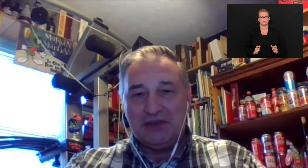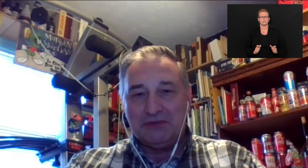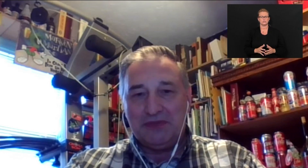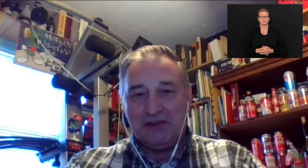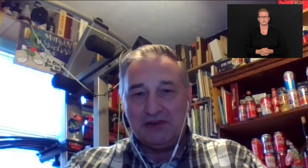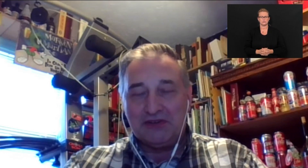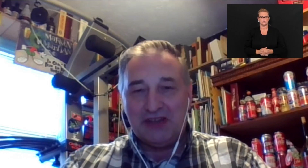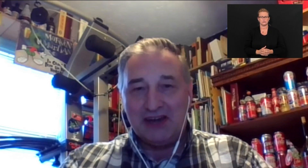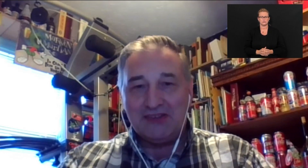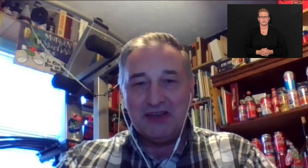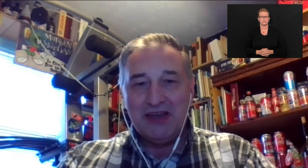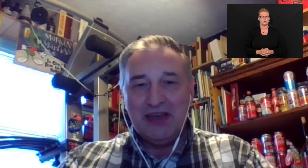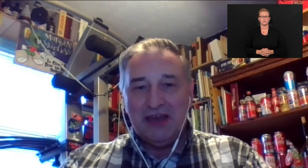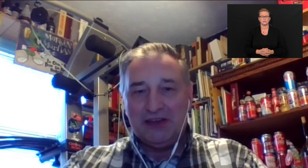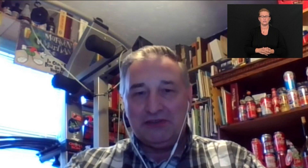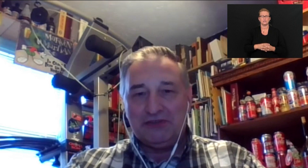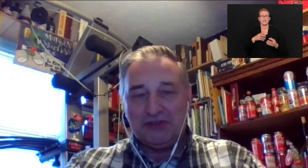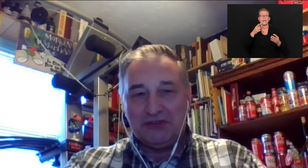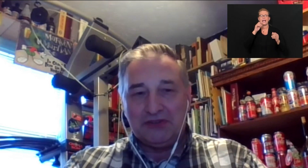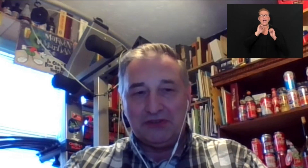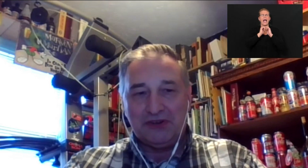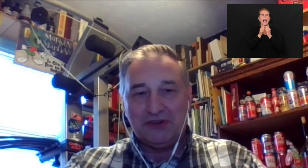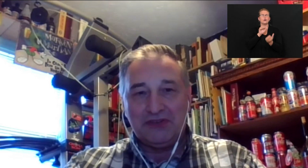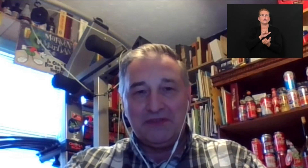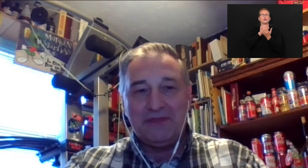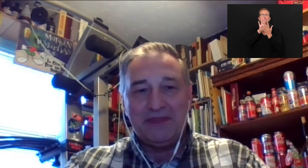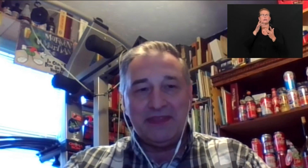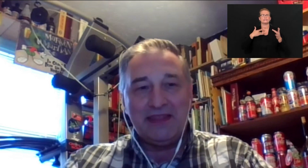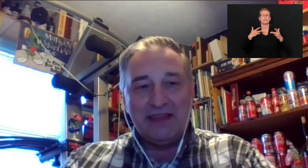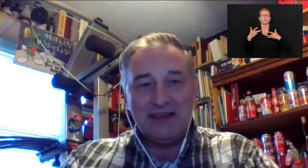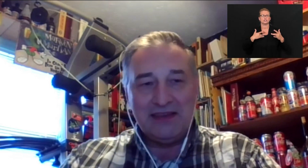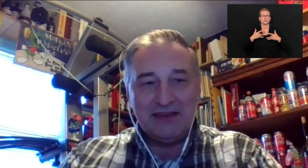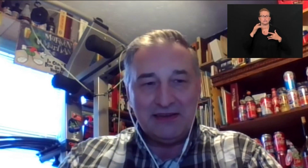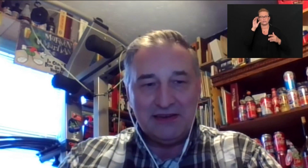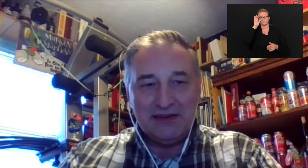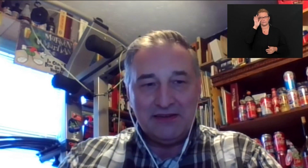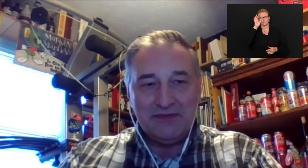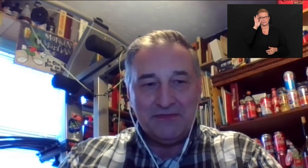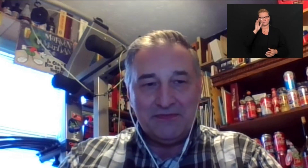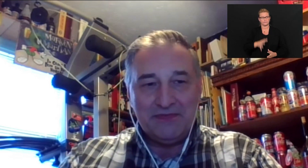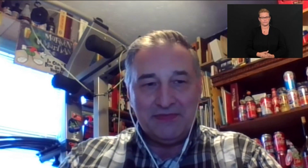they don't understand. So how do you address those concerns?